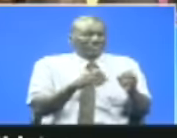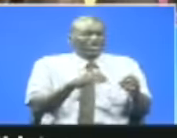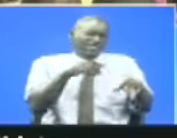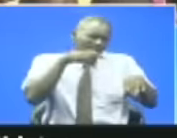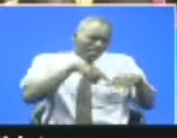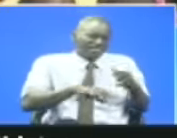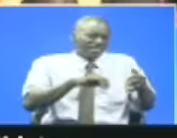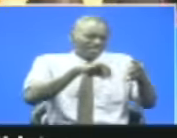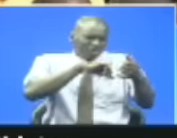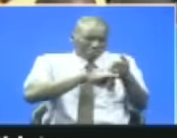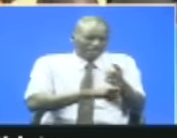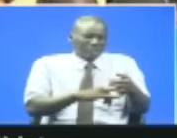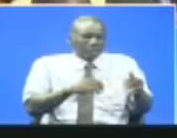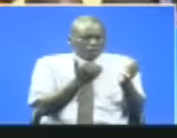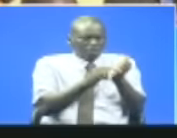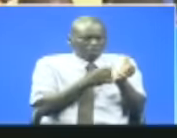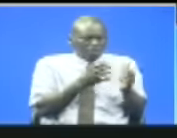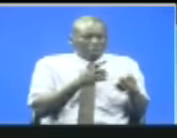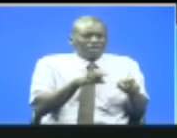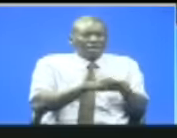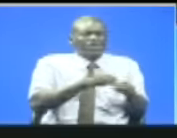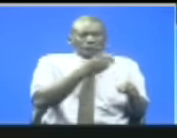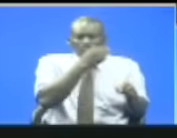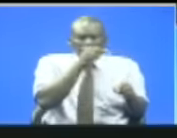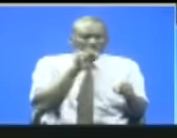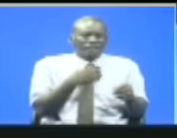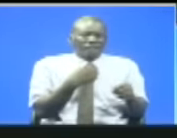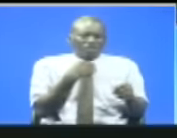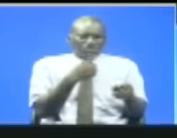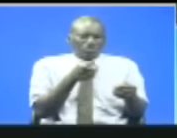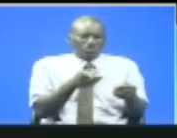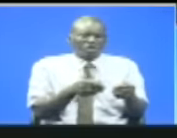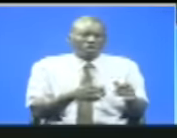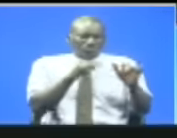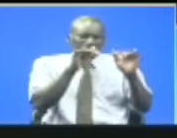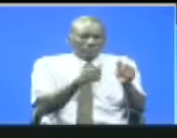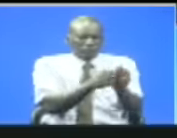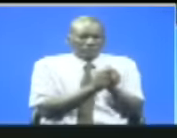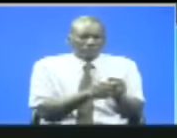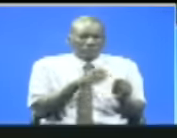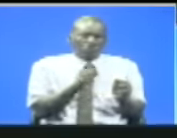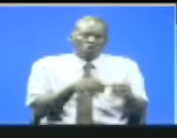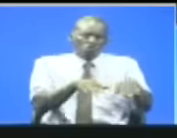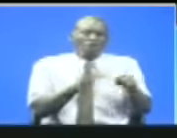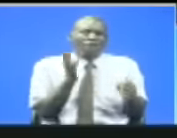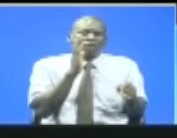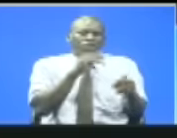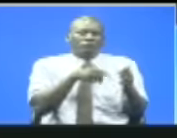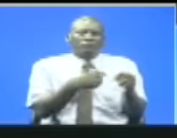ndoa kuna joto. But like Mudavadi say this, hit there, but they remain in that tent. But these are let me just finish. What I'm saying